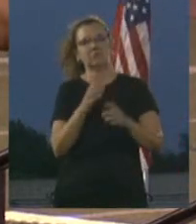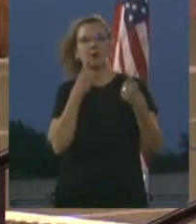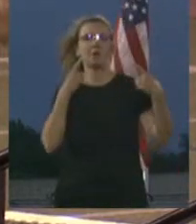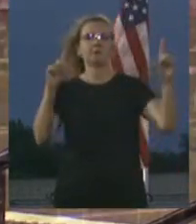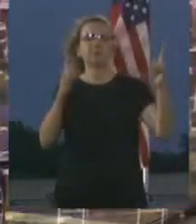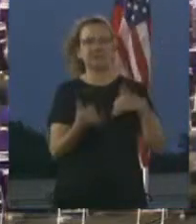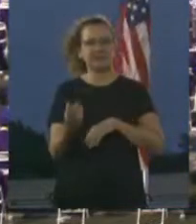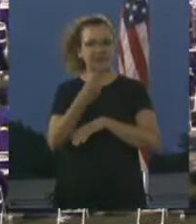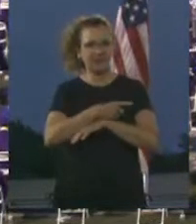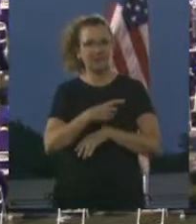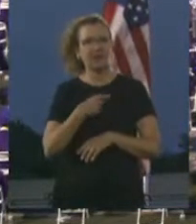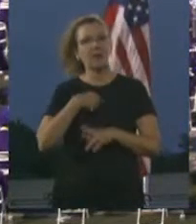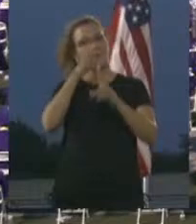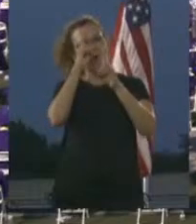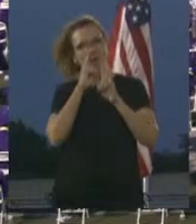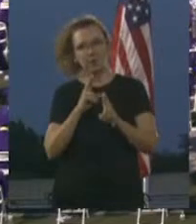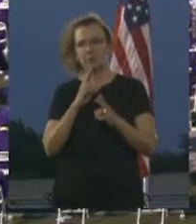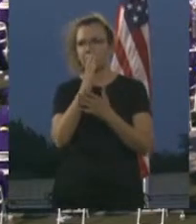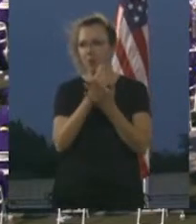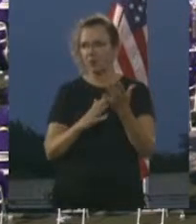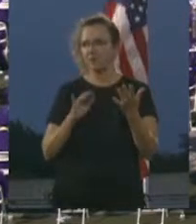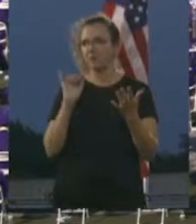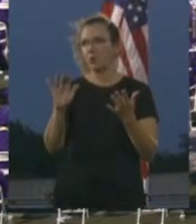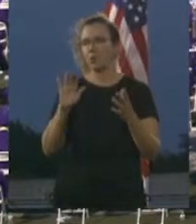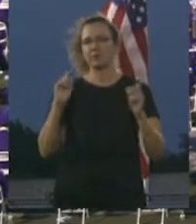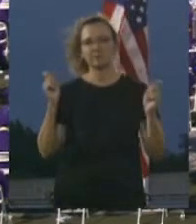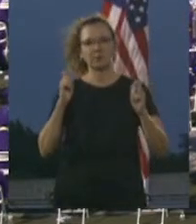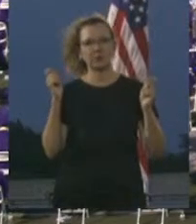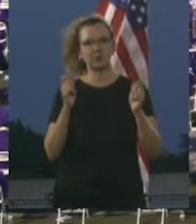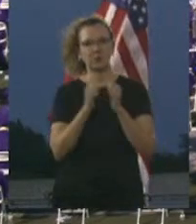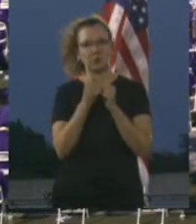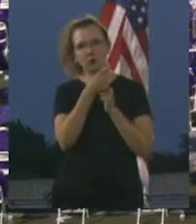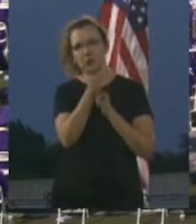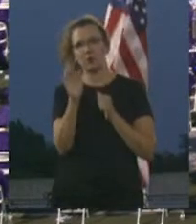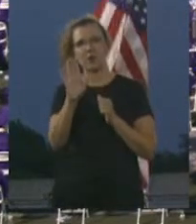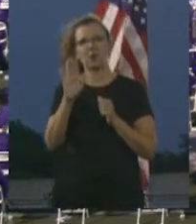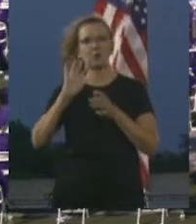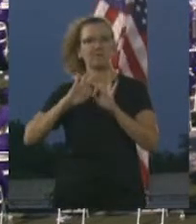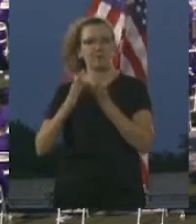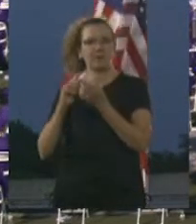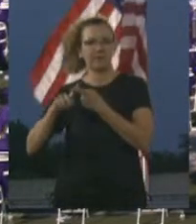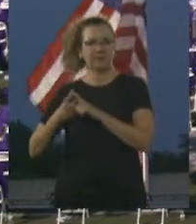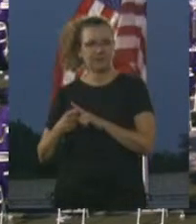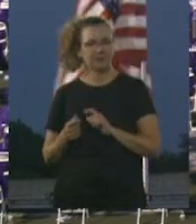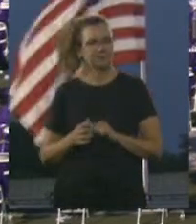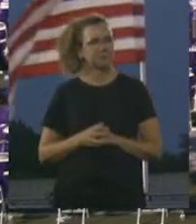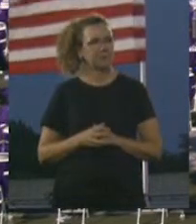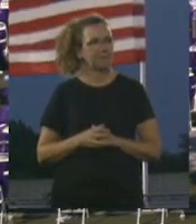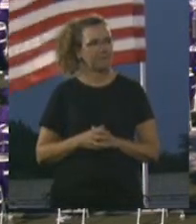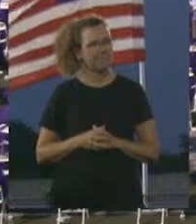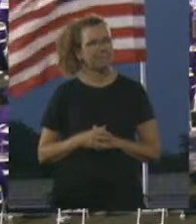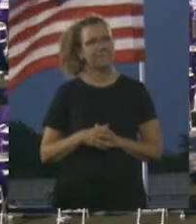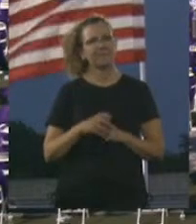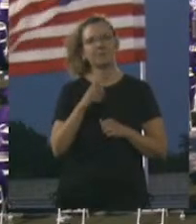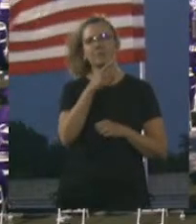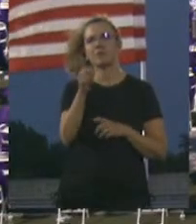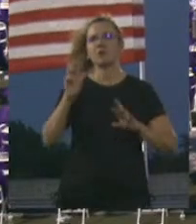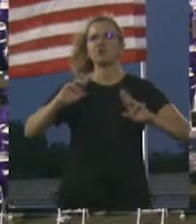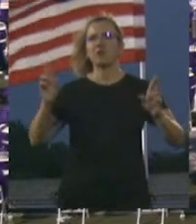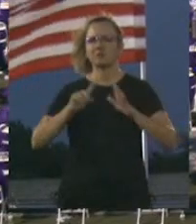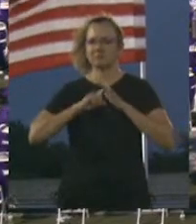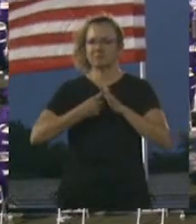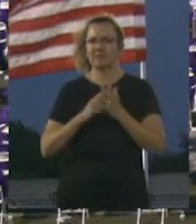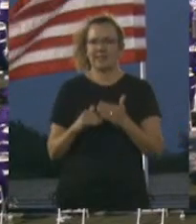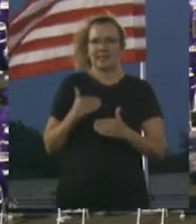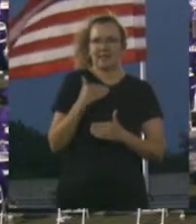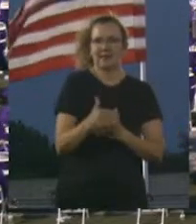I am honored to share in this celebration with you and your loved ones. You are embarking on the next stage of your lives